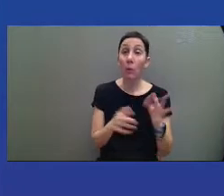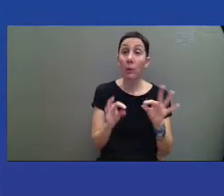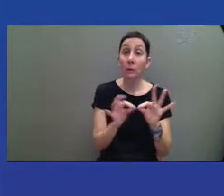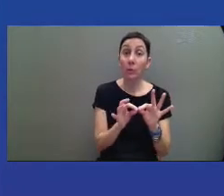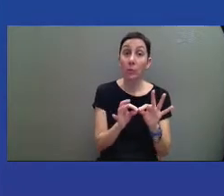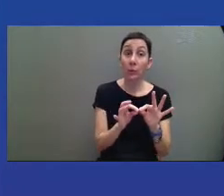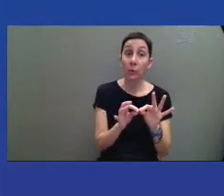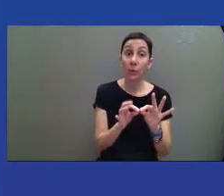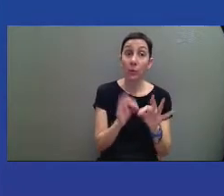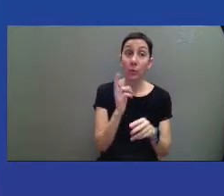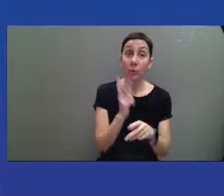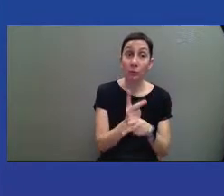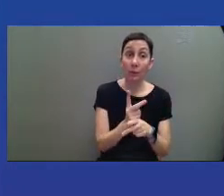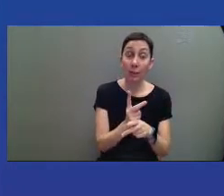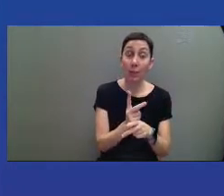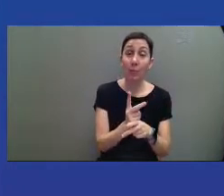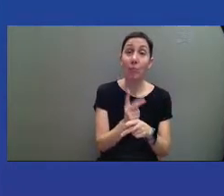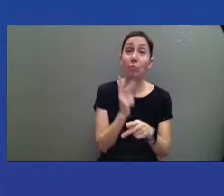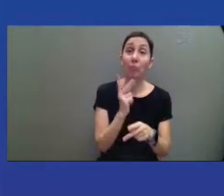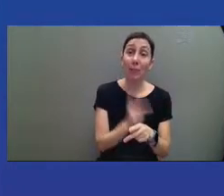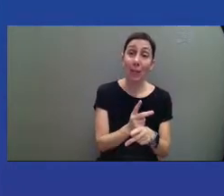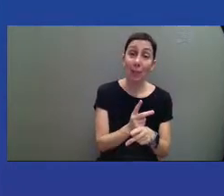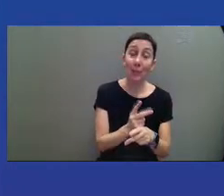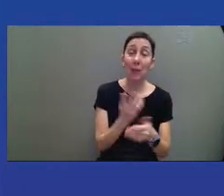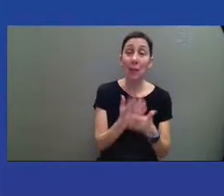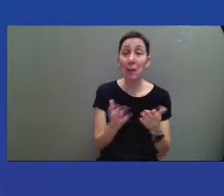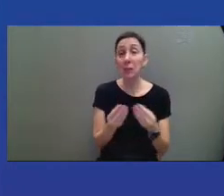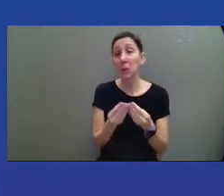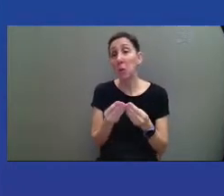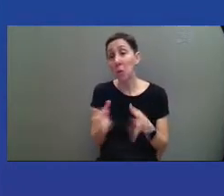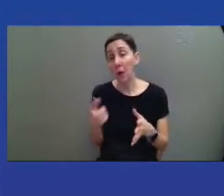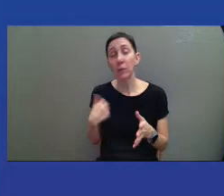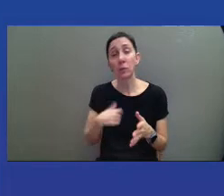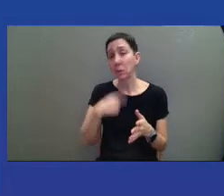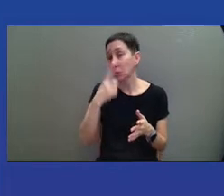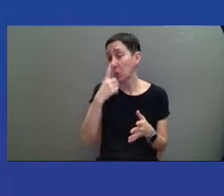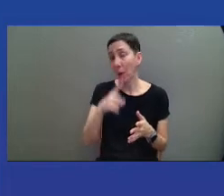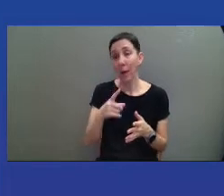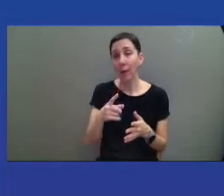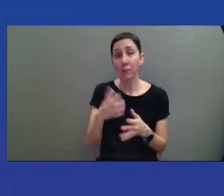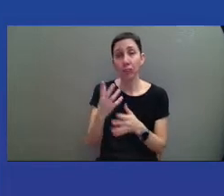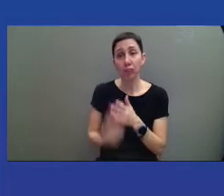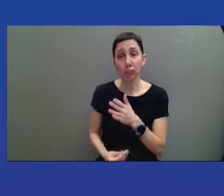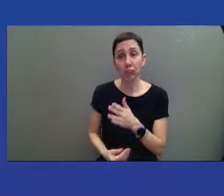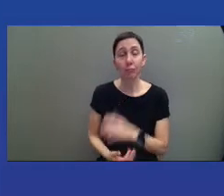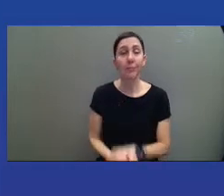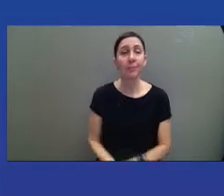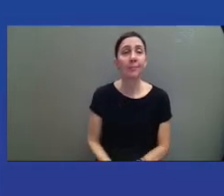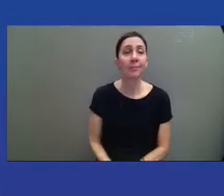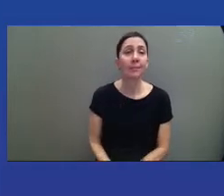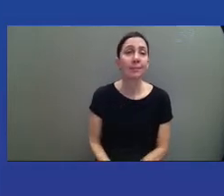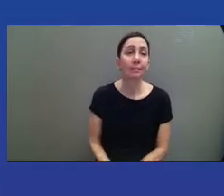to keep on were still there, and the things that were lost, we were just okay with letting go of. Next slide.